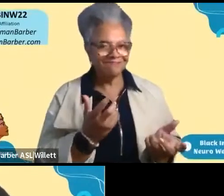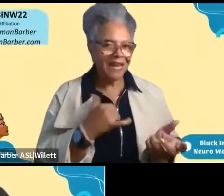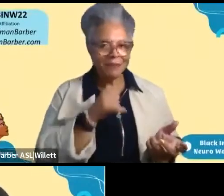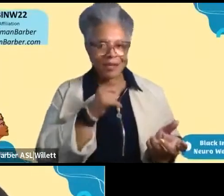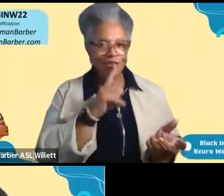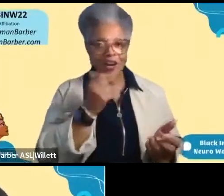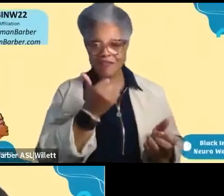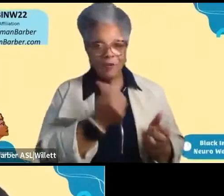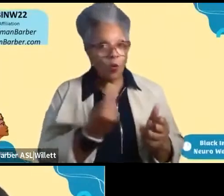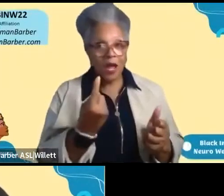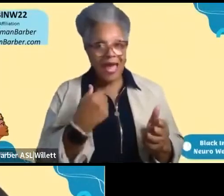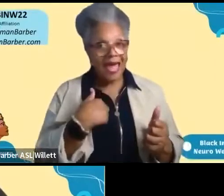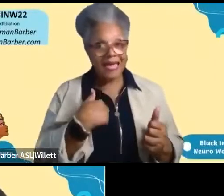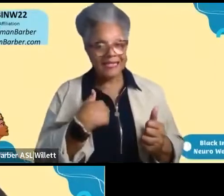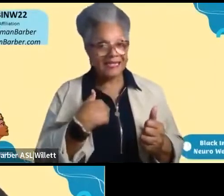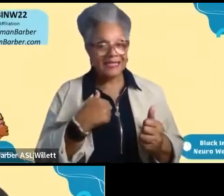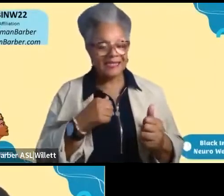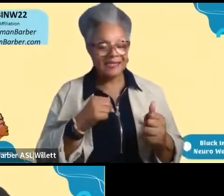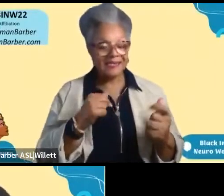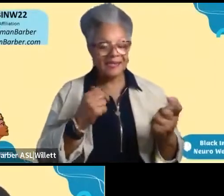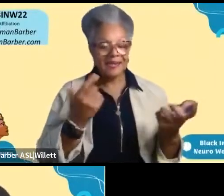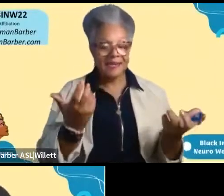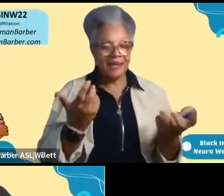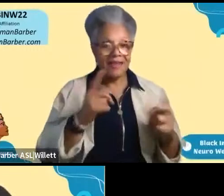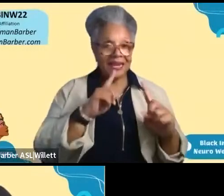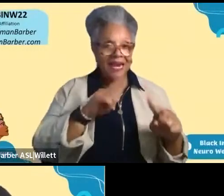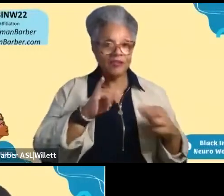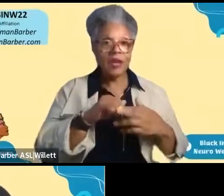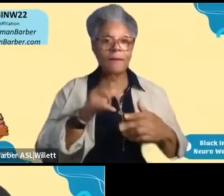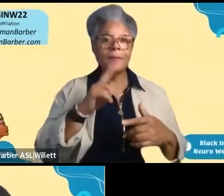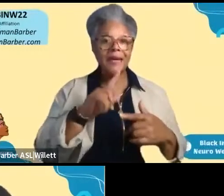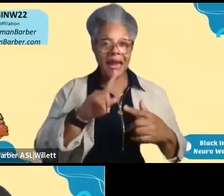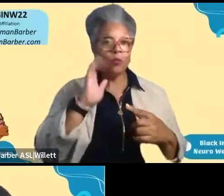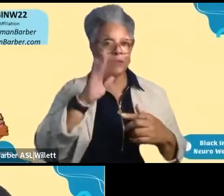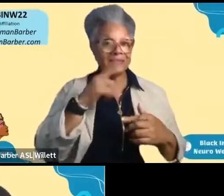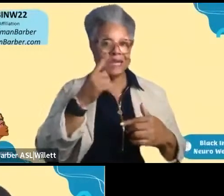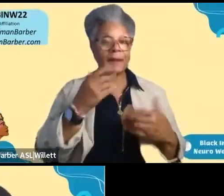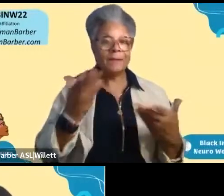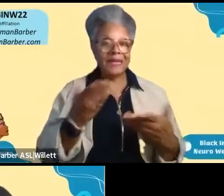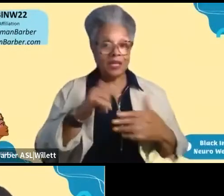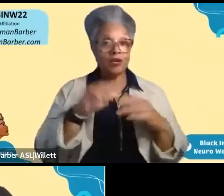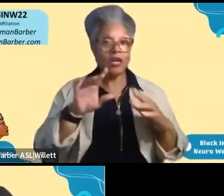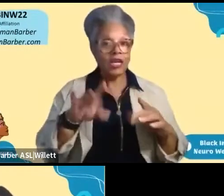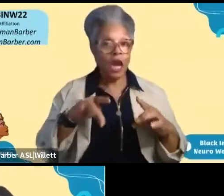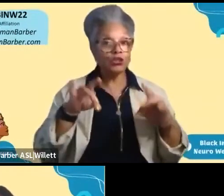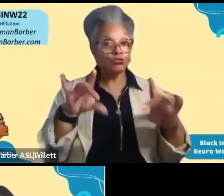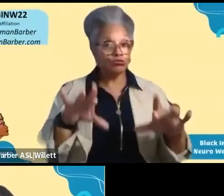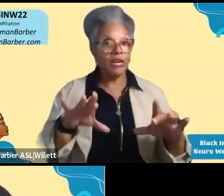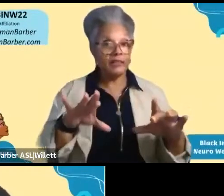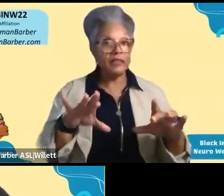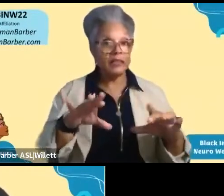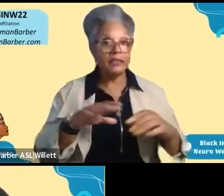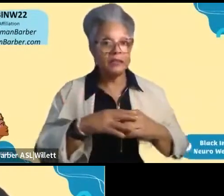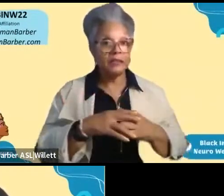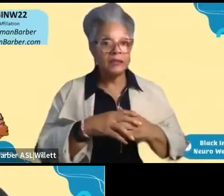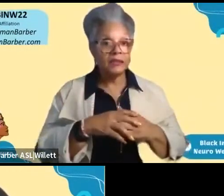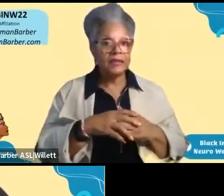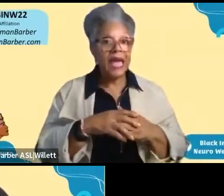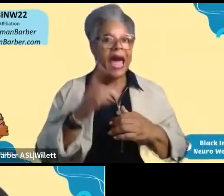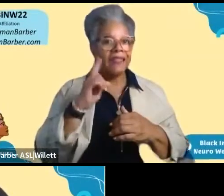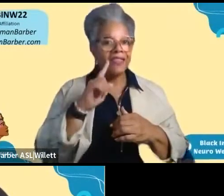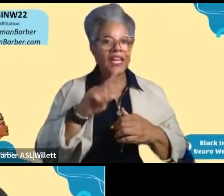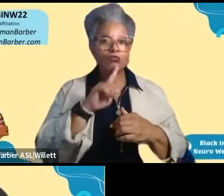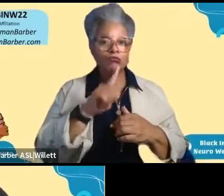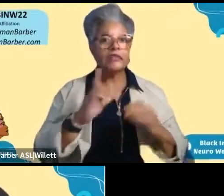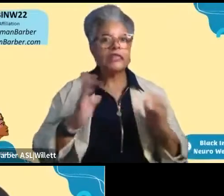that being here in Australia at the Queensland Brain Institute, I think really encouraged